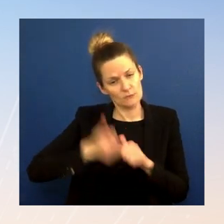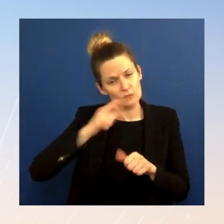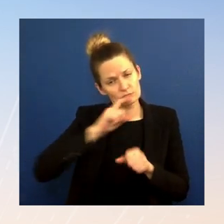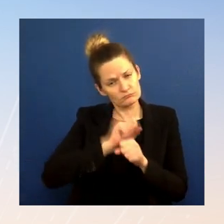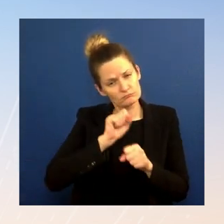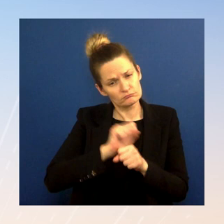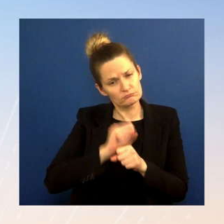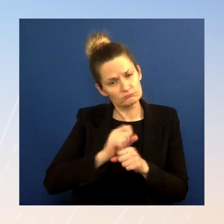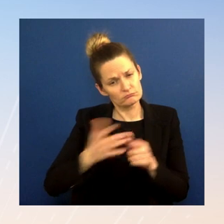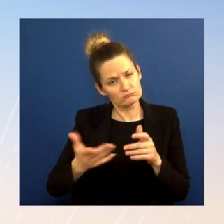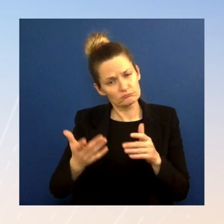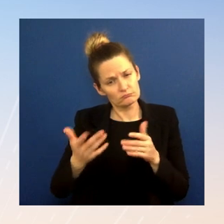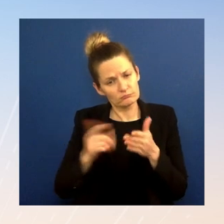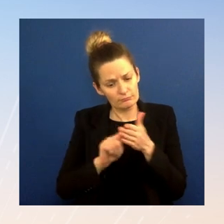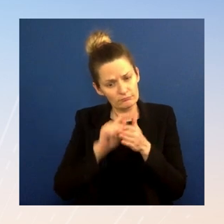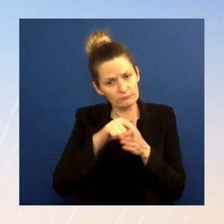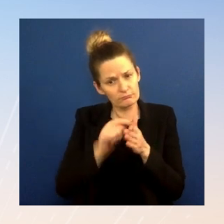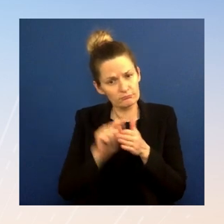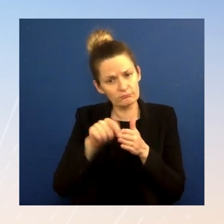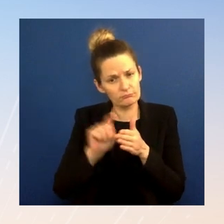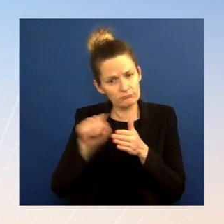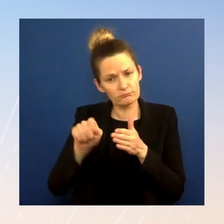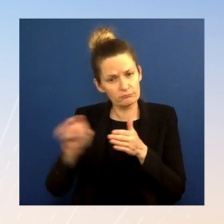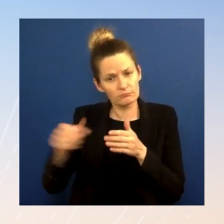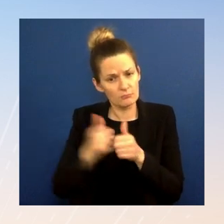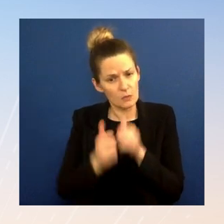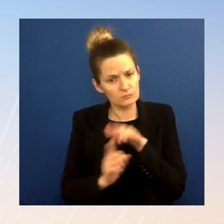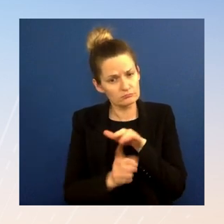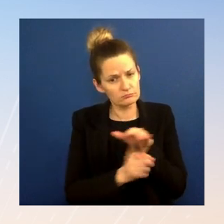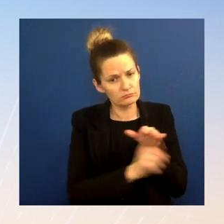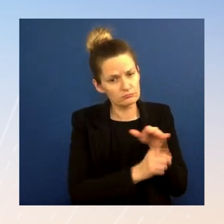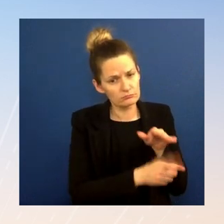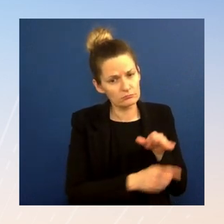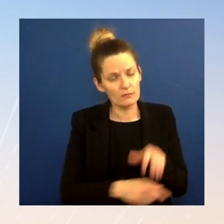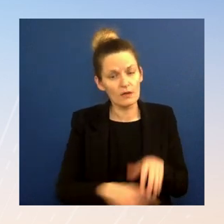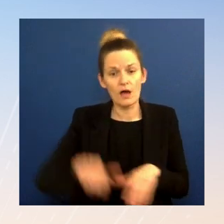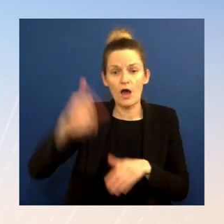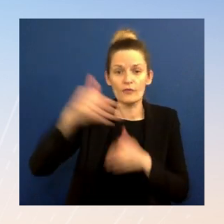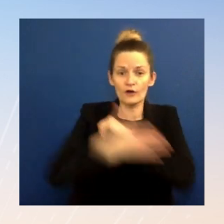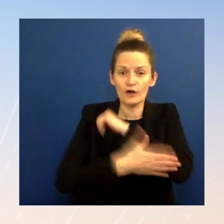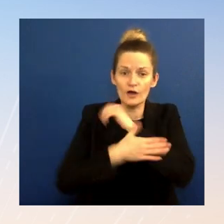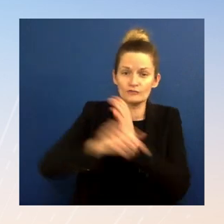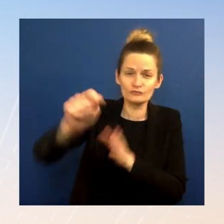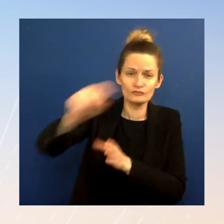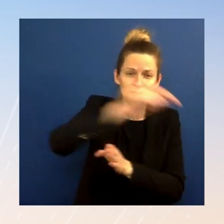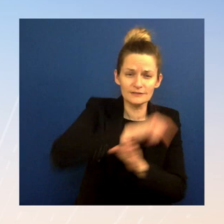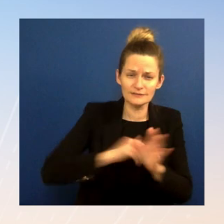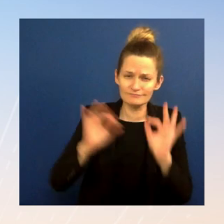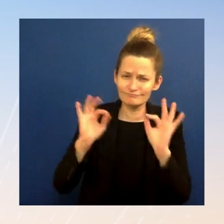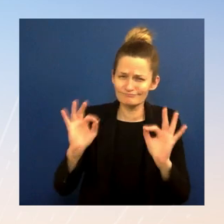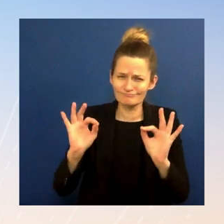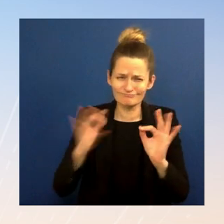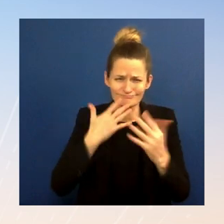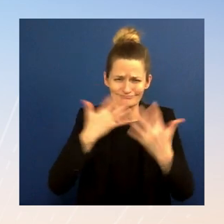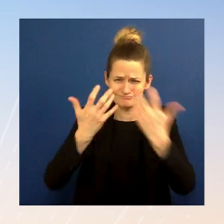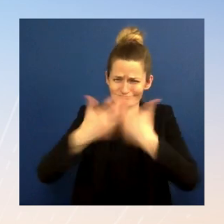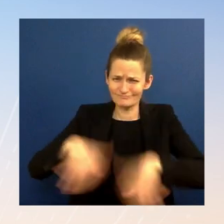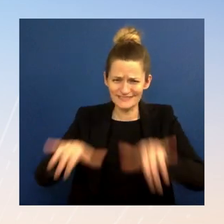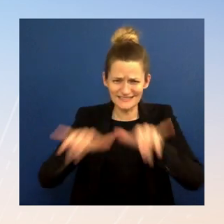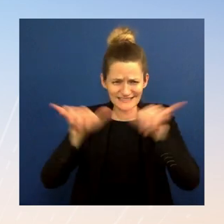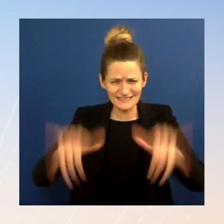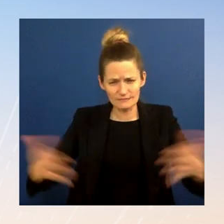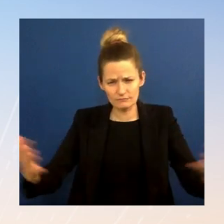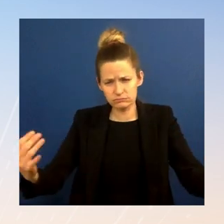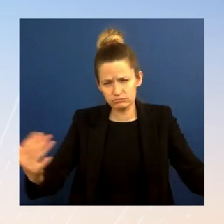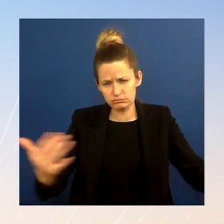countries, who have set up really remarkable systems for welcoming these refugees at a really challenging and difficult time. I know there's